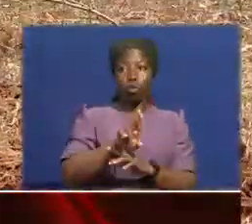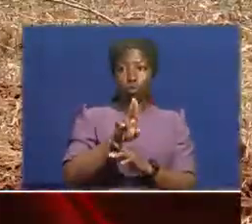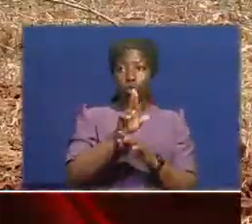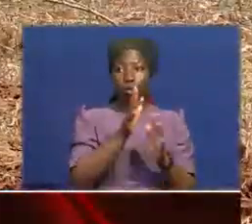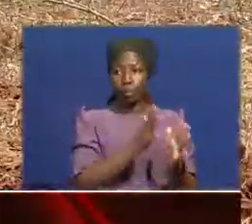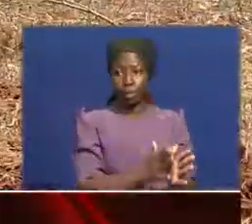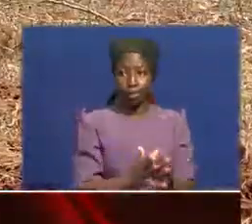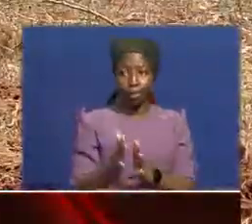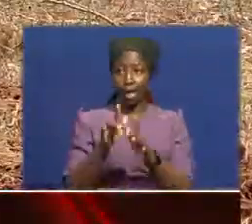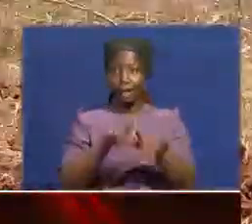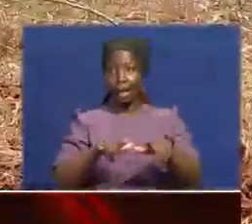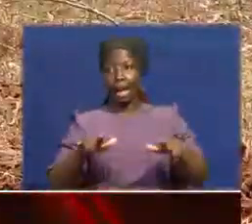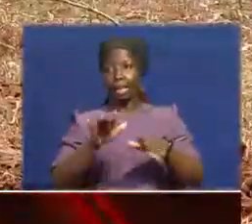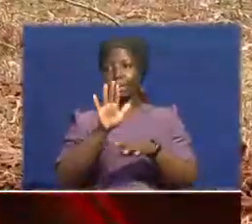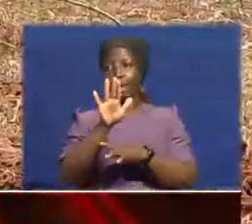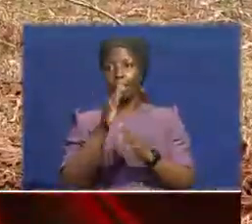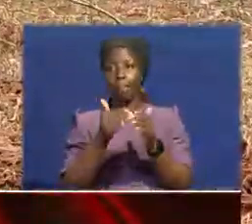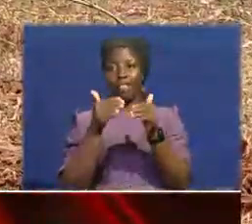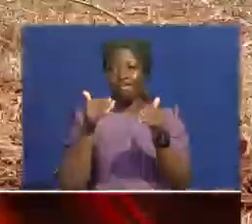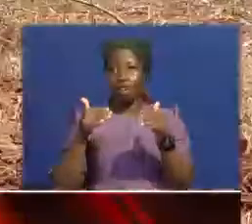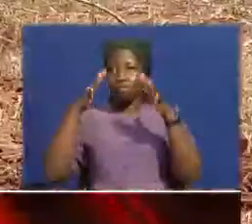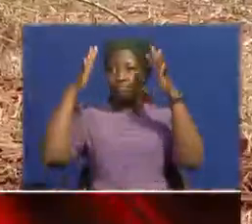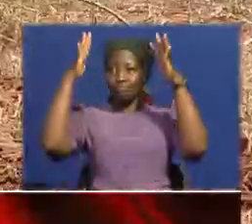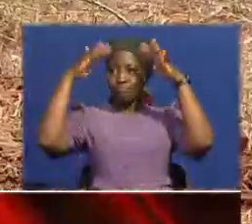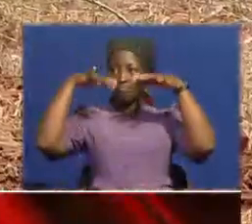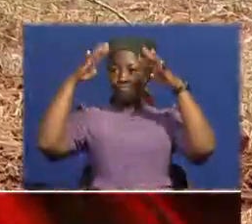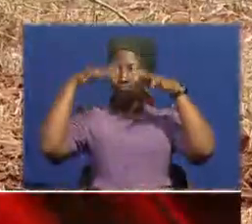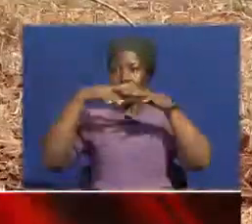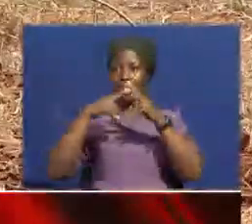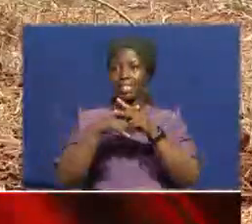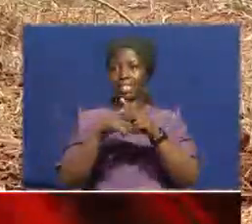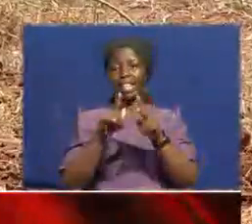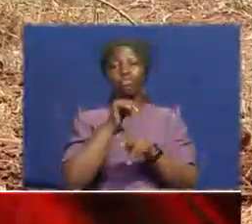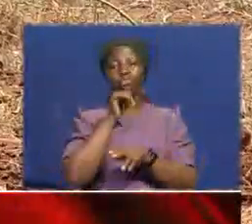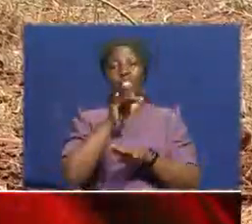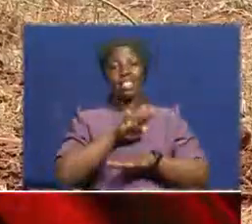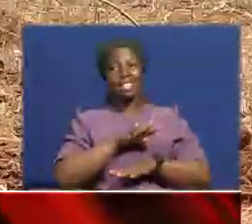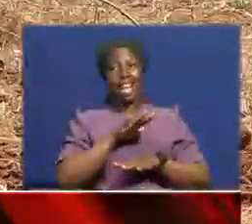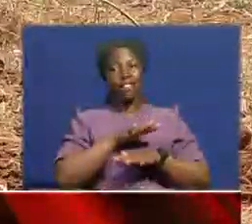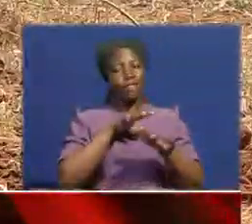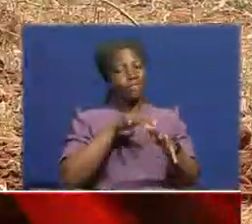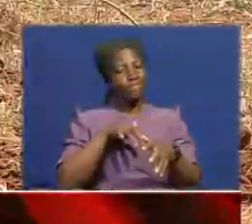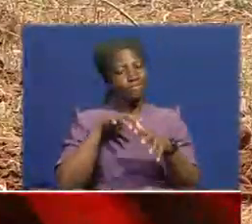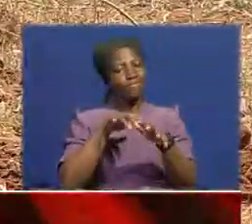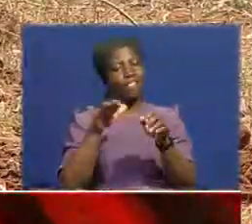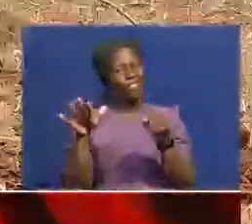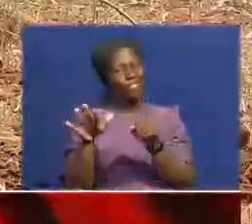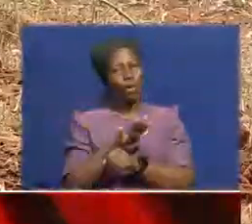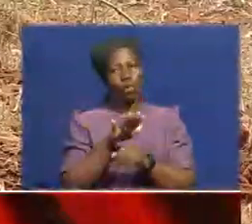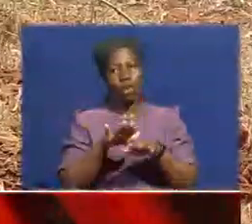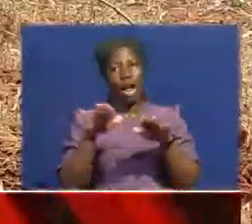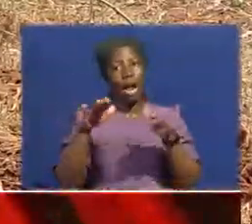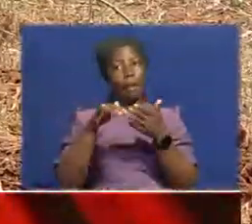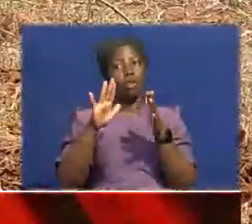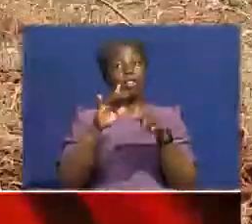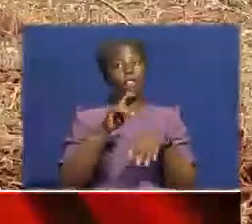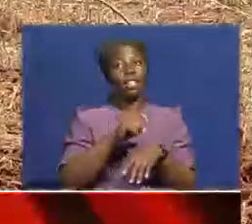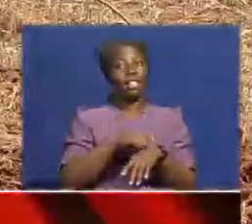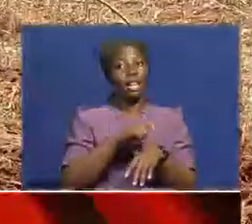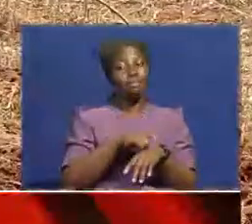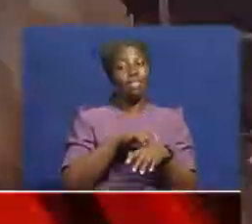land before the rain starts is not enough for them to actually cover all of the land that they own. Most of the time, they can only